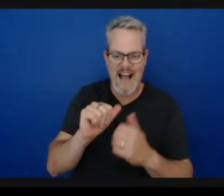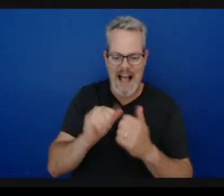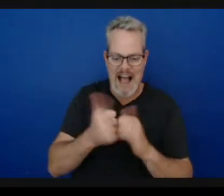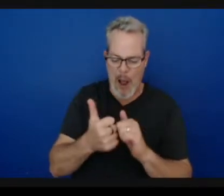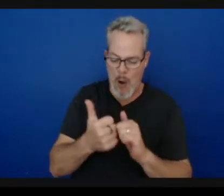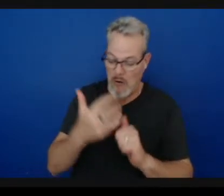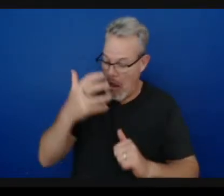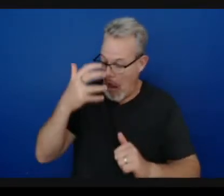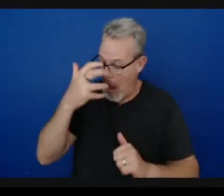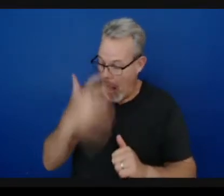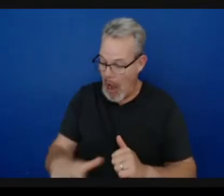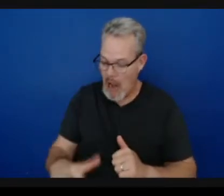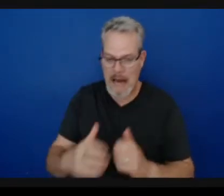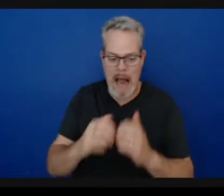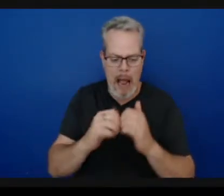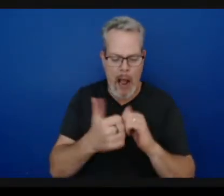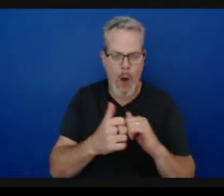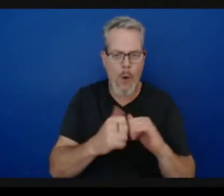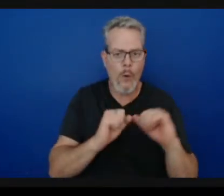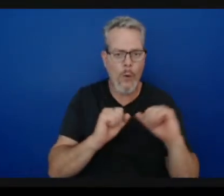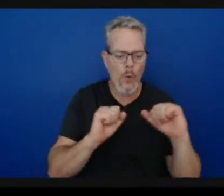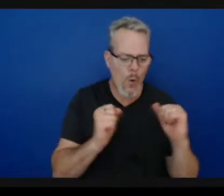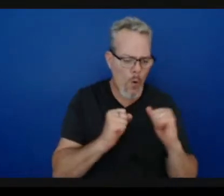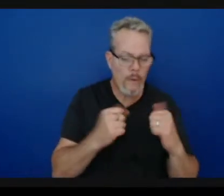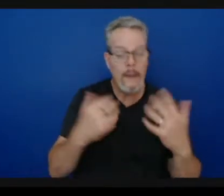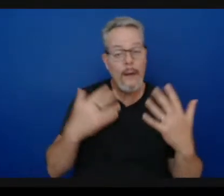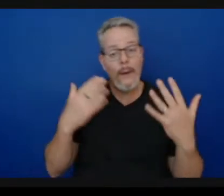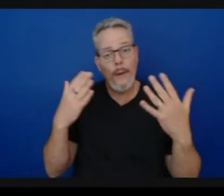hot it is and what types of flows there are and that